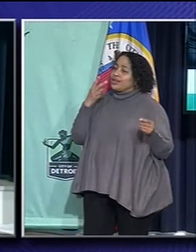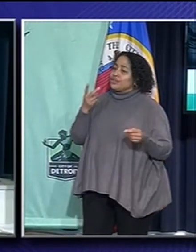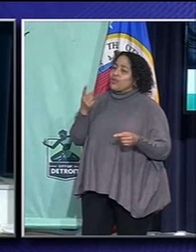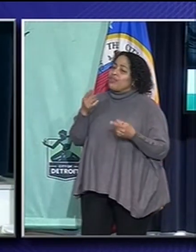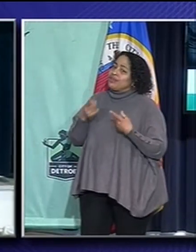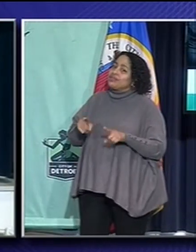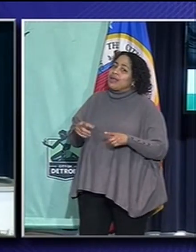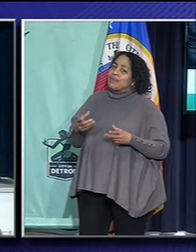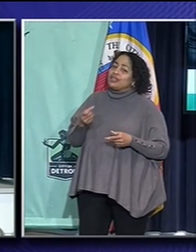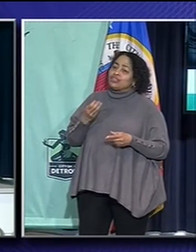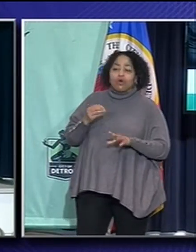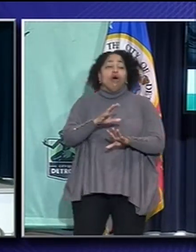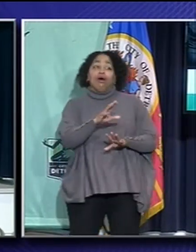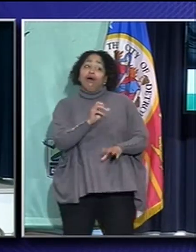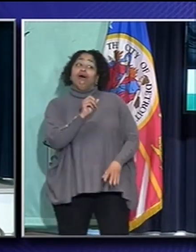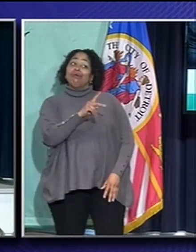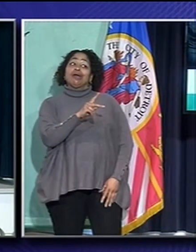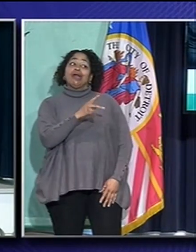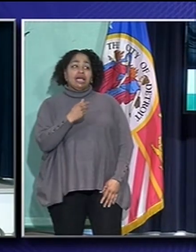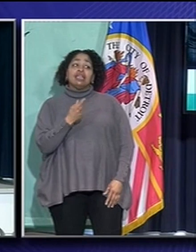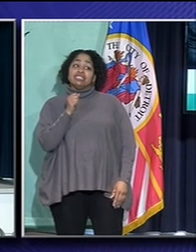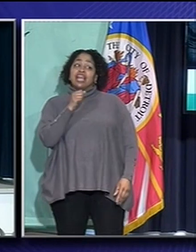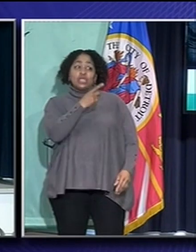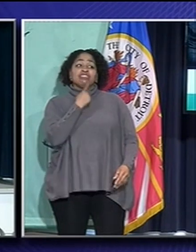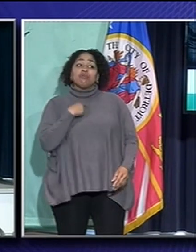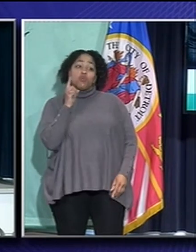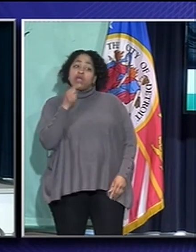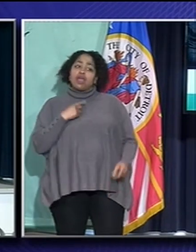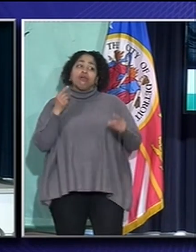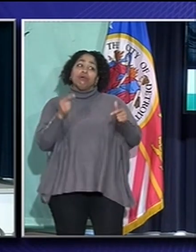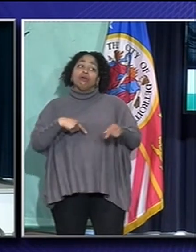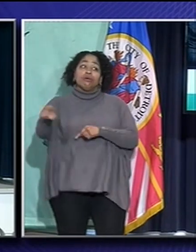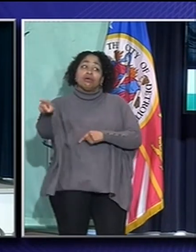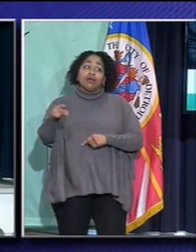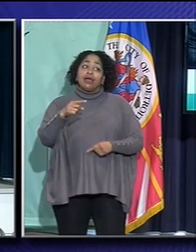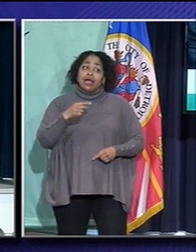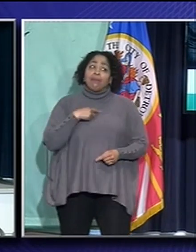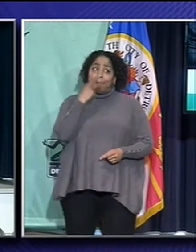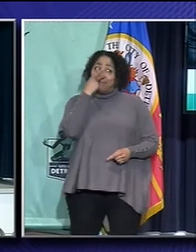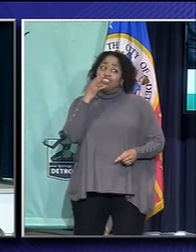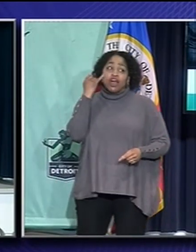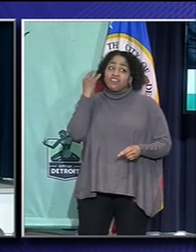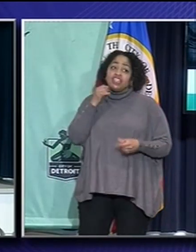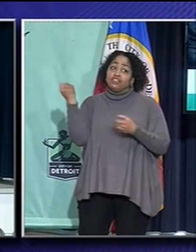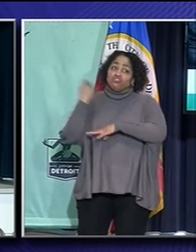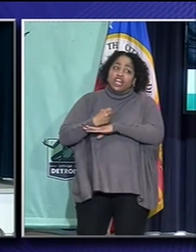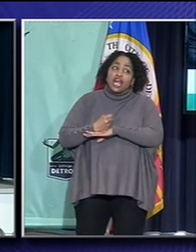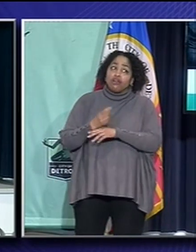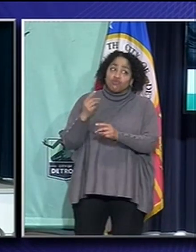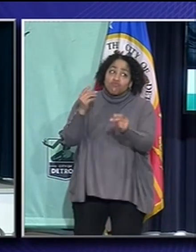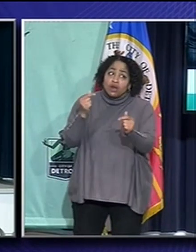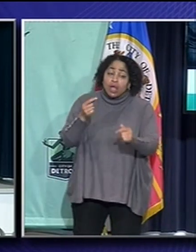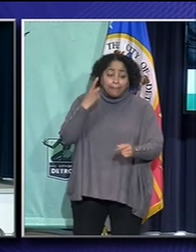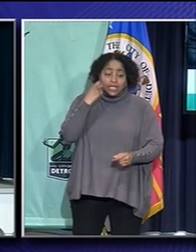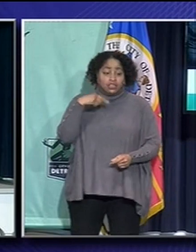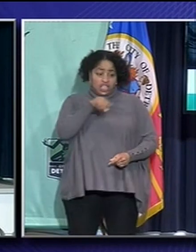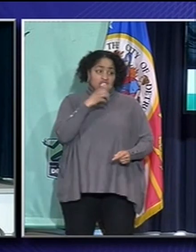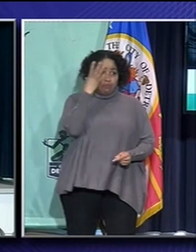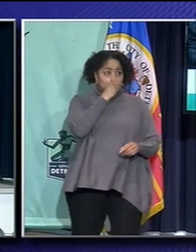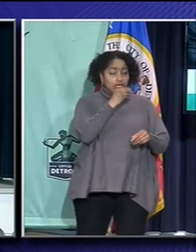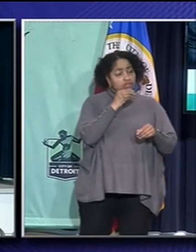was... Okay. I'd like to... If you tell me where, I'll be... Chief okay. Craig, I'm really pissed if he didn't get it shut down right away. Because when these